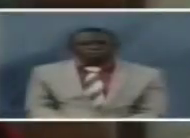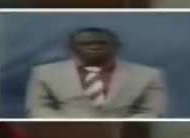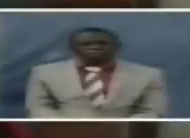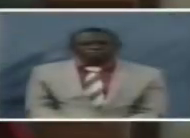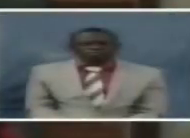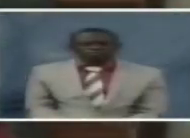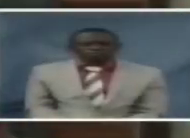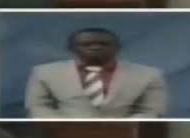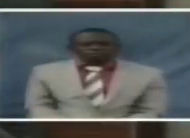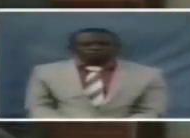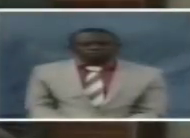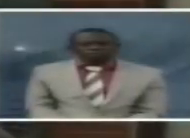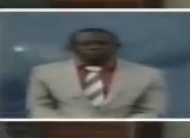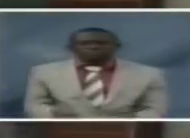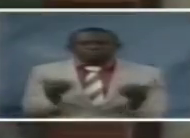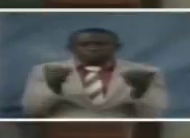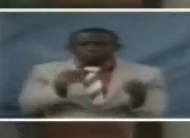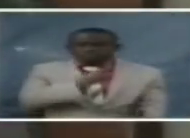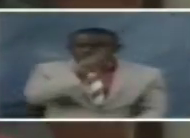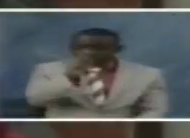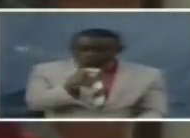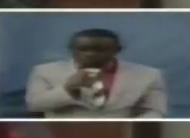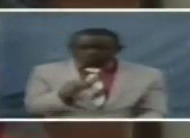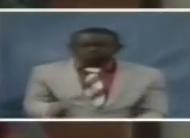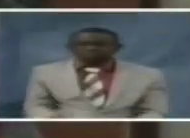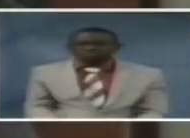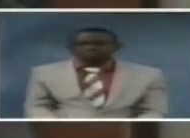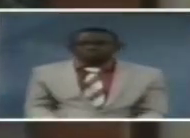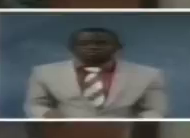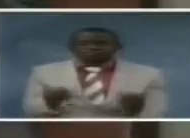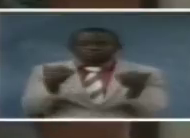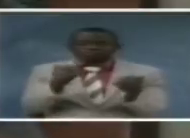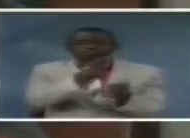Thank you, Mr. Speaker. Sir, I beg to move that the House do now adjourn.